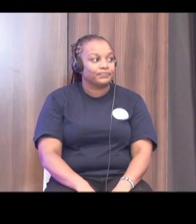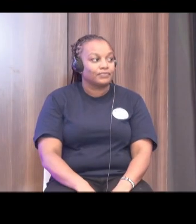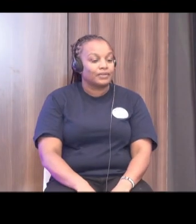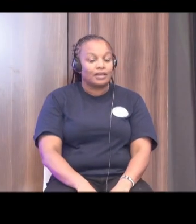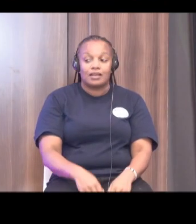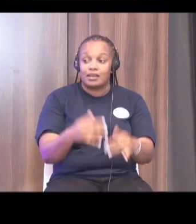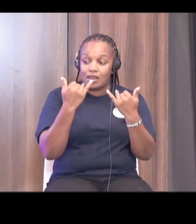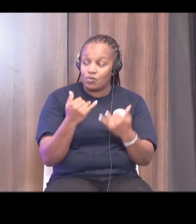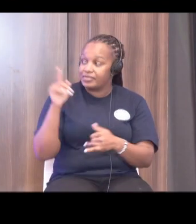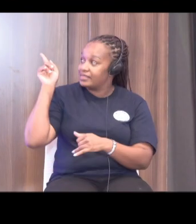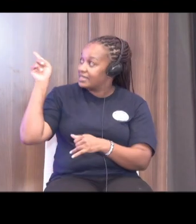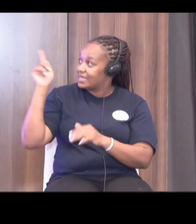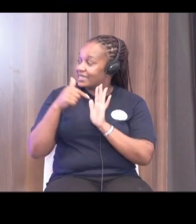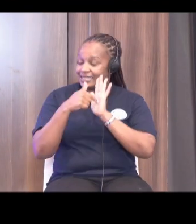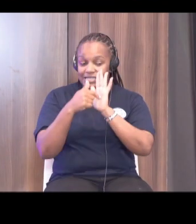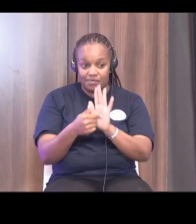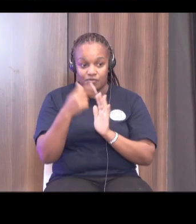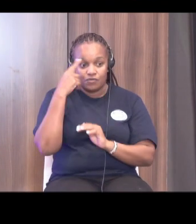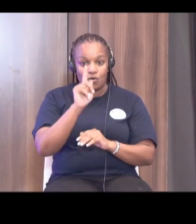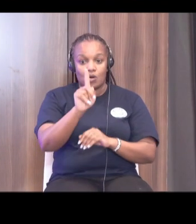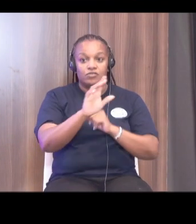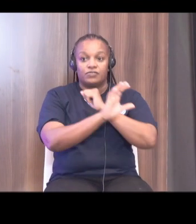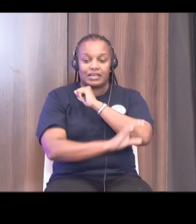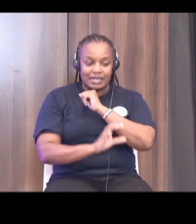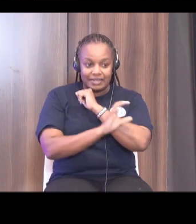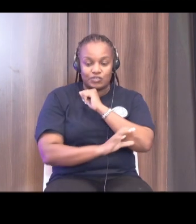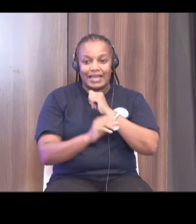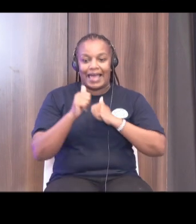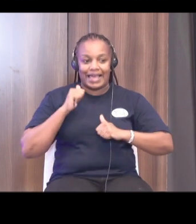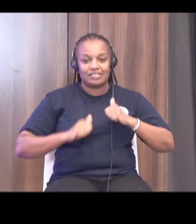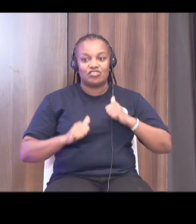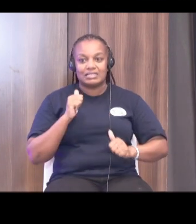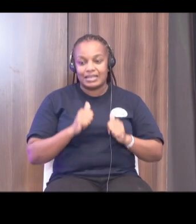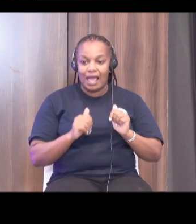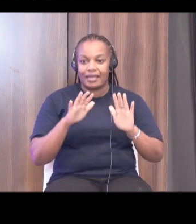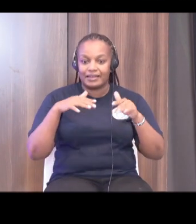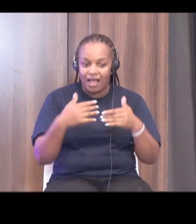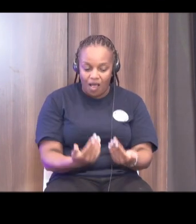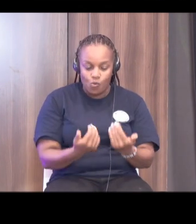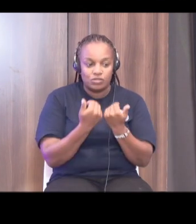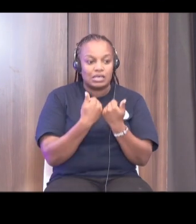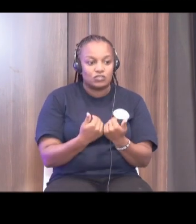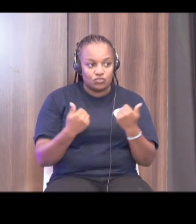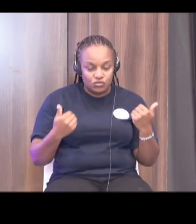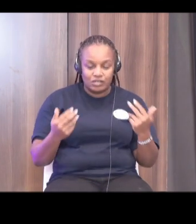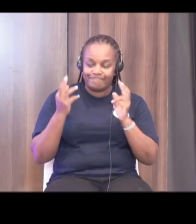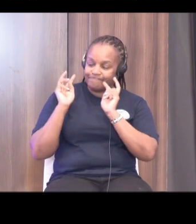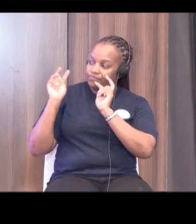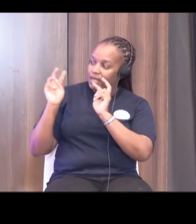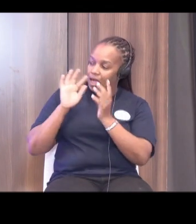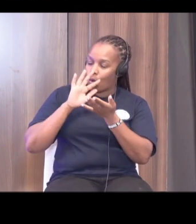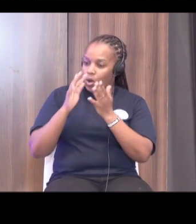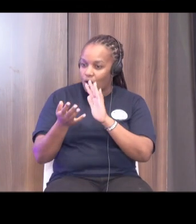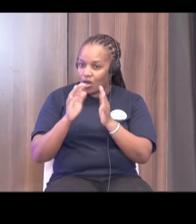this is an example of one of our countries, Argentina, and how the infant subset looks. Basically,